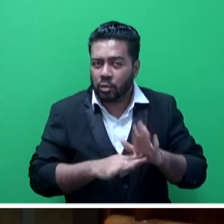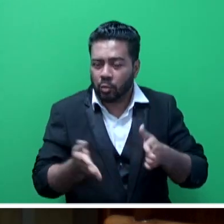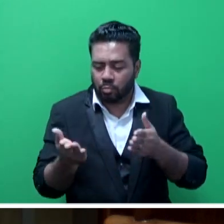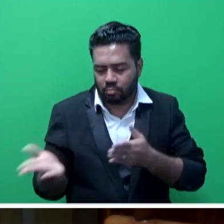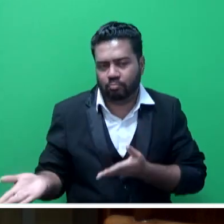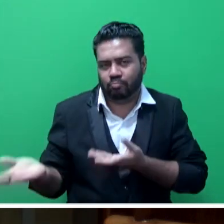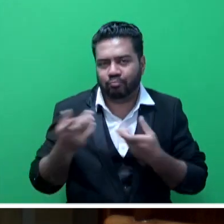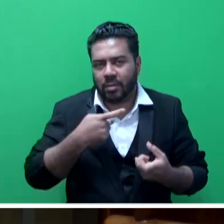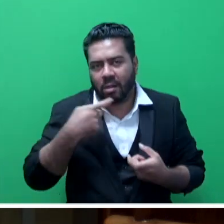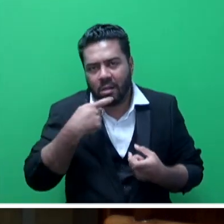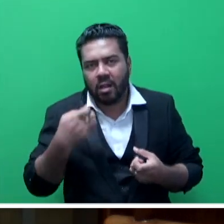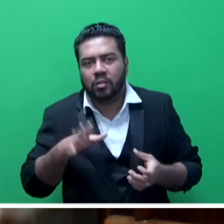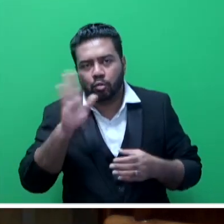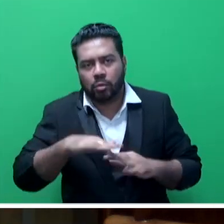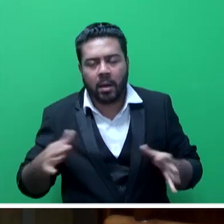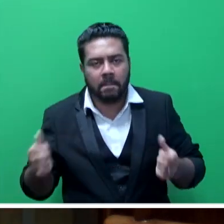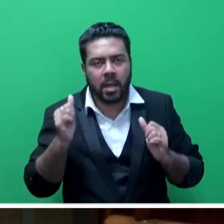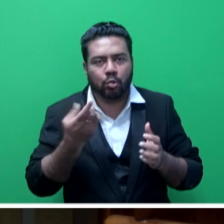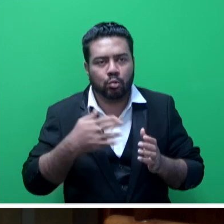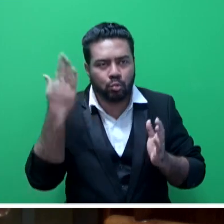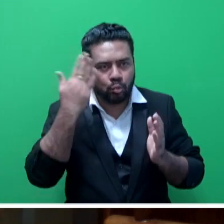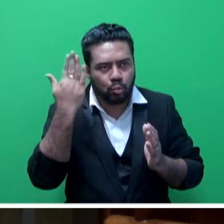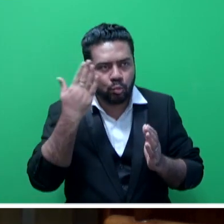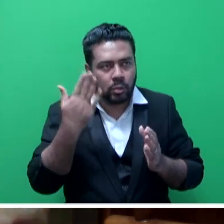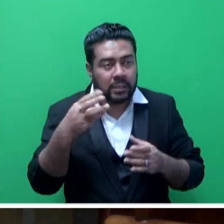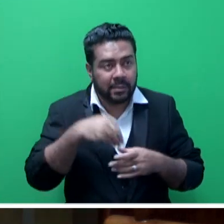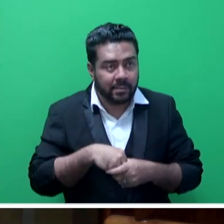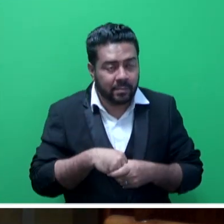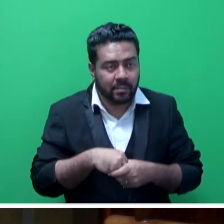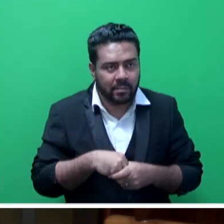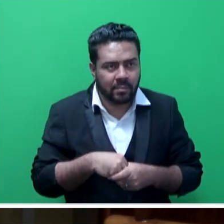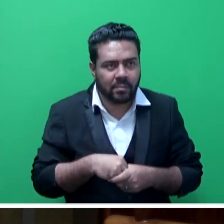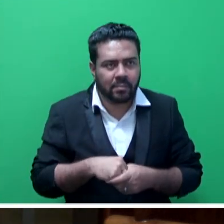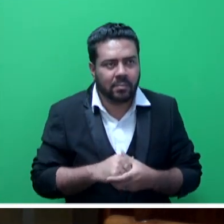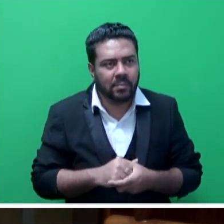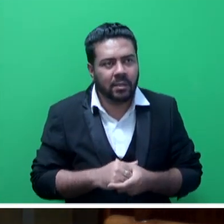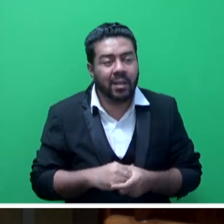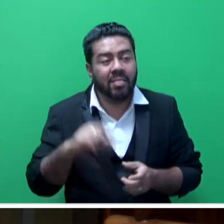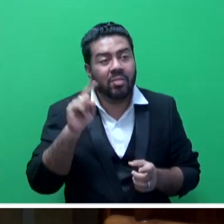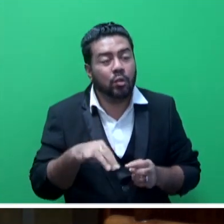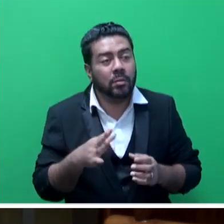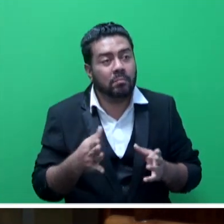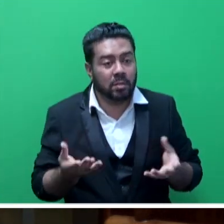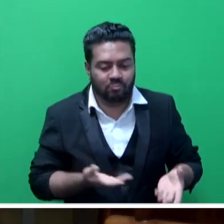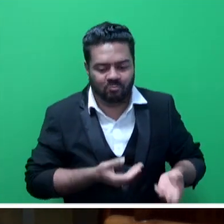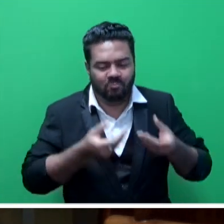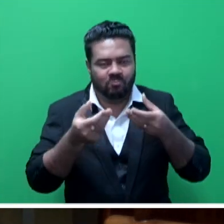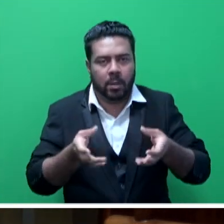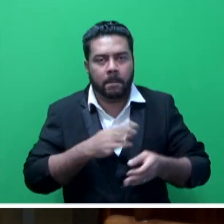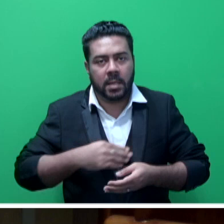school. The report, Mr. Speaker, is here with me. It's in the final draft stage. This will be formally handed to the Ministry